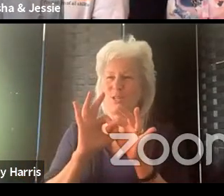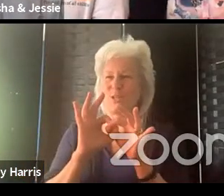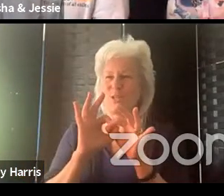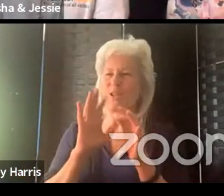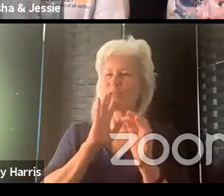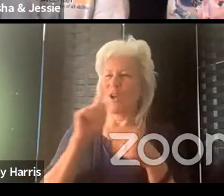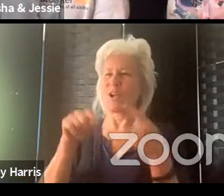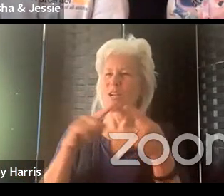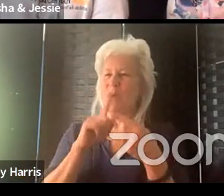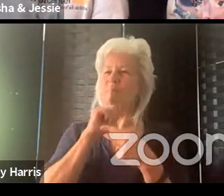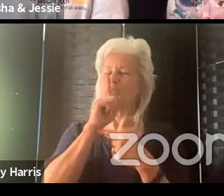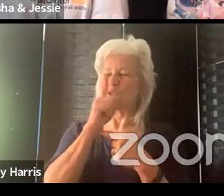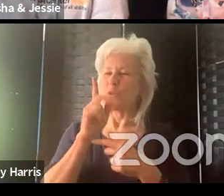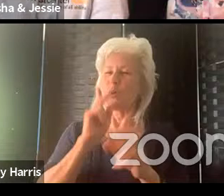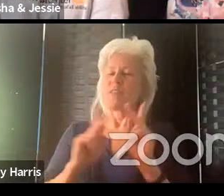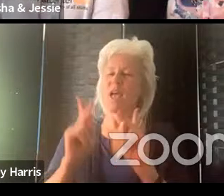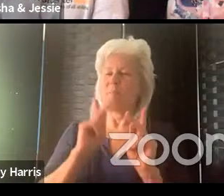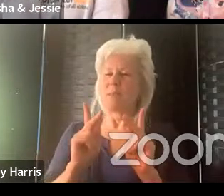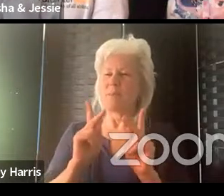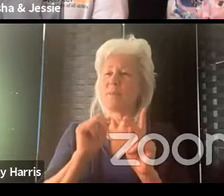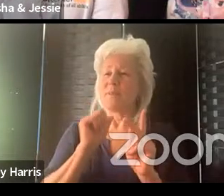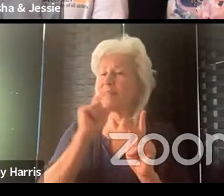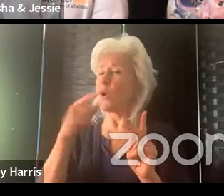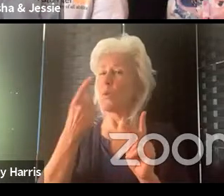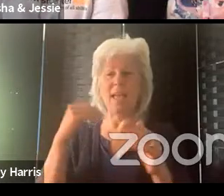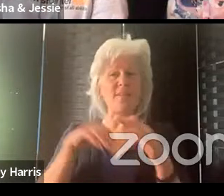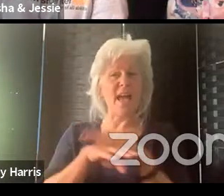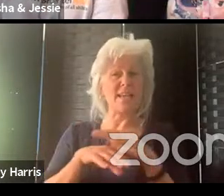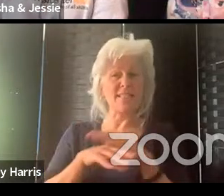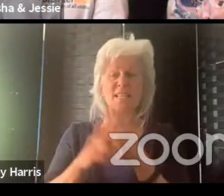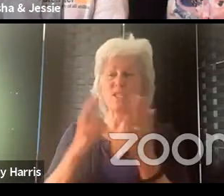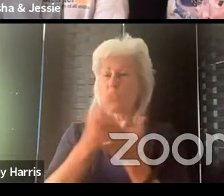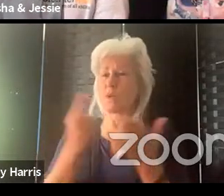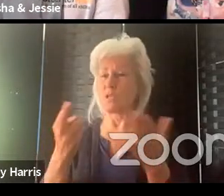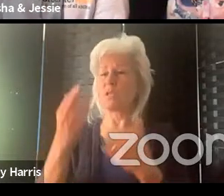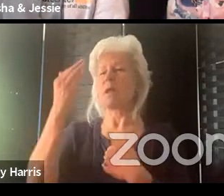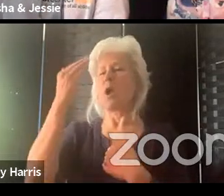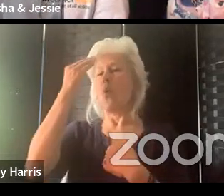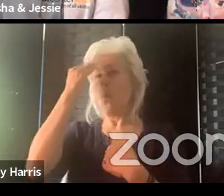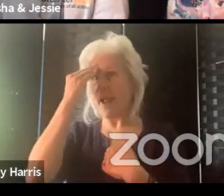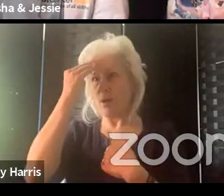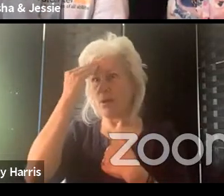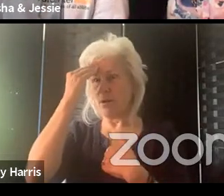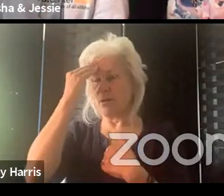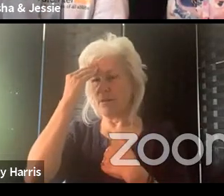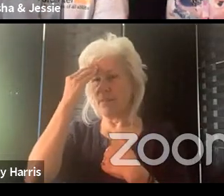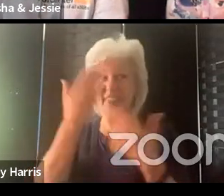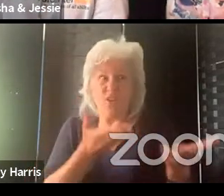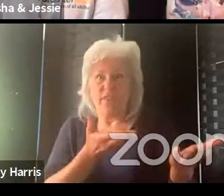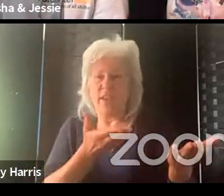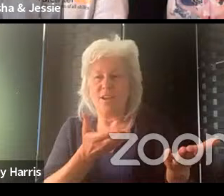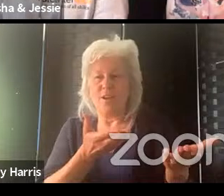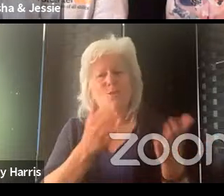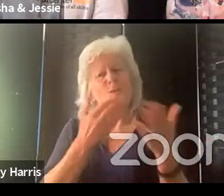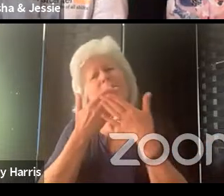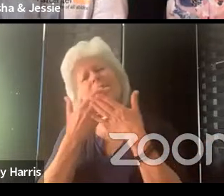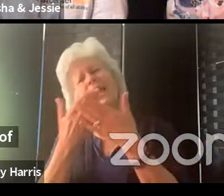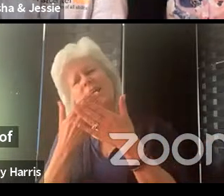about, making sure that people not only have access to resources, but are aware that they even exist. So thank you.